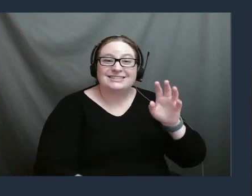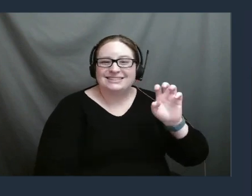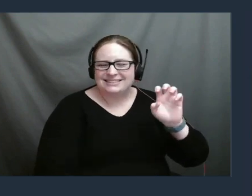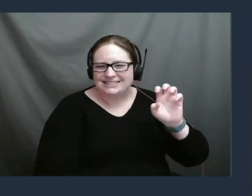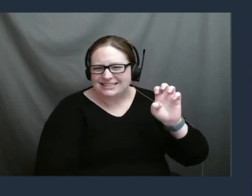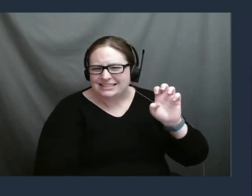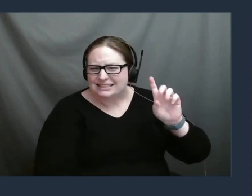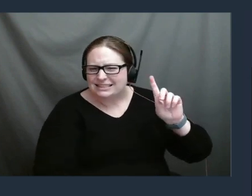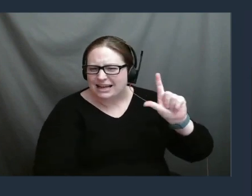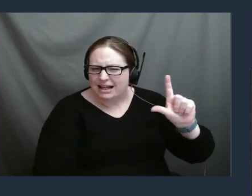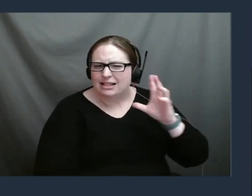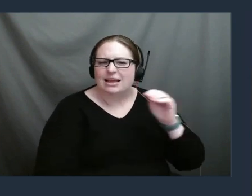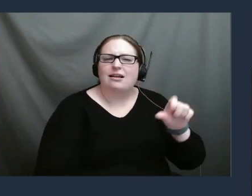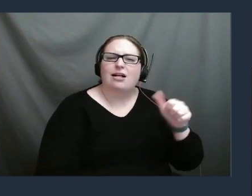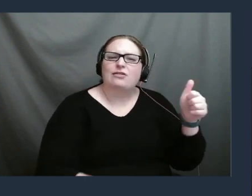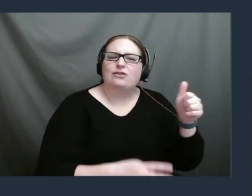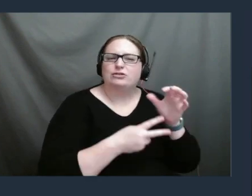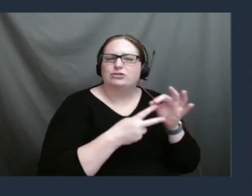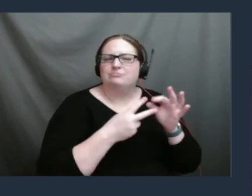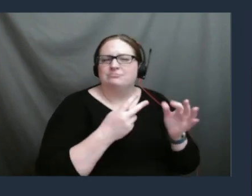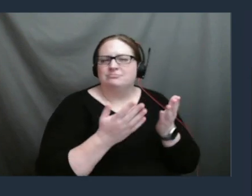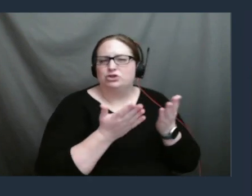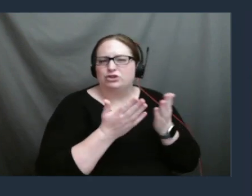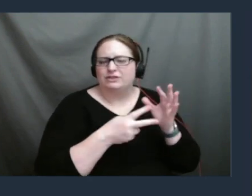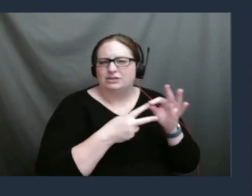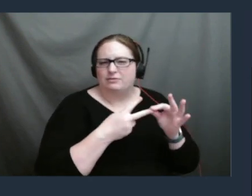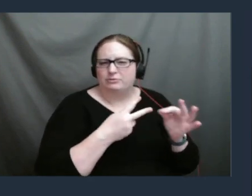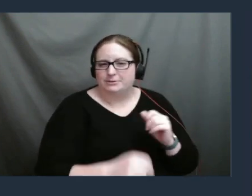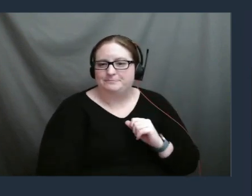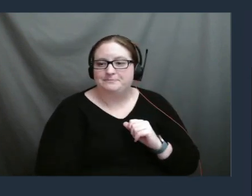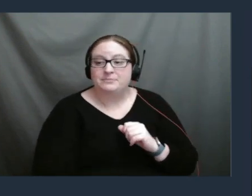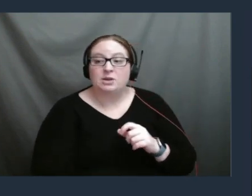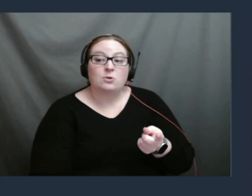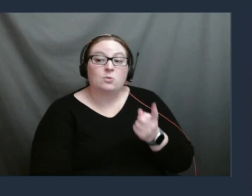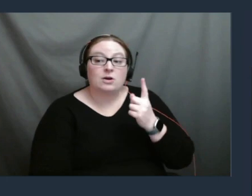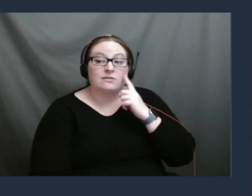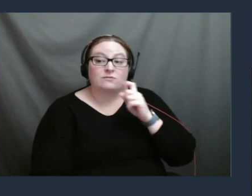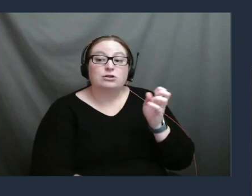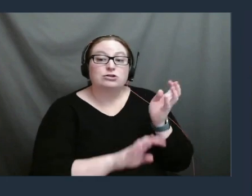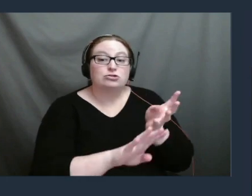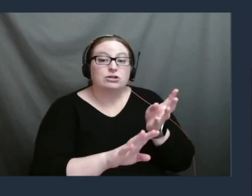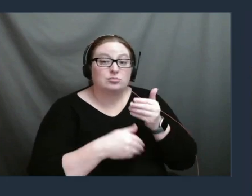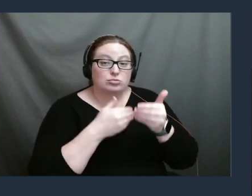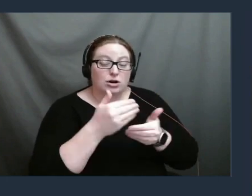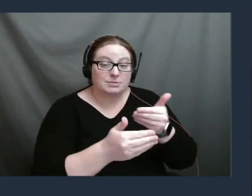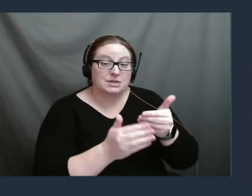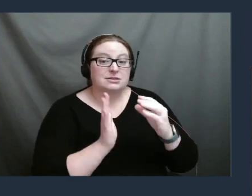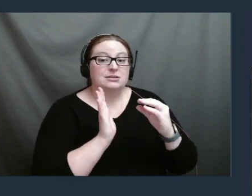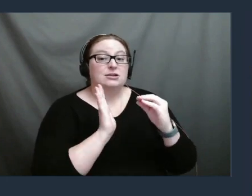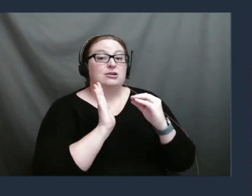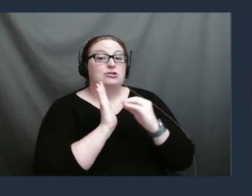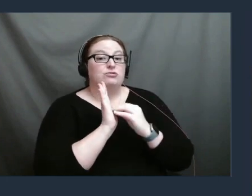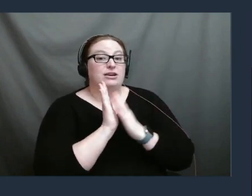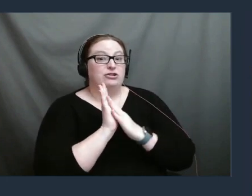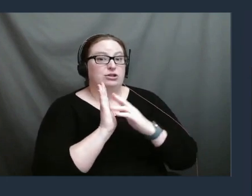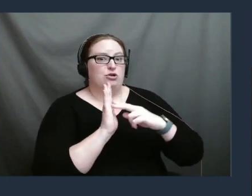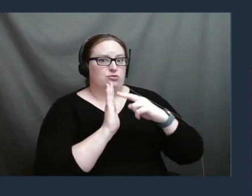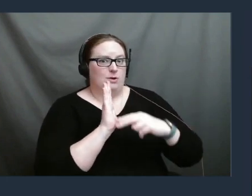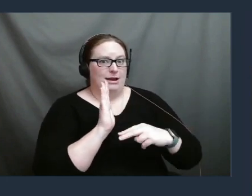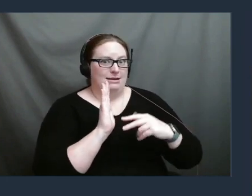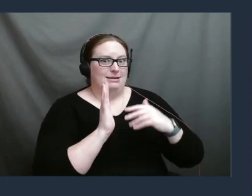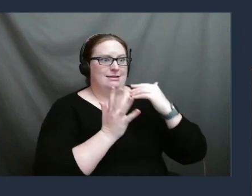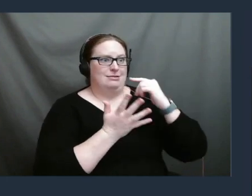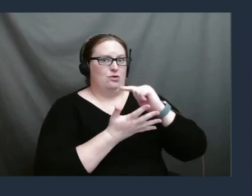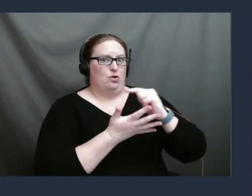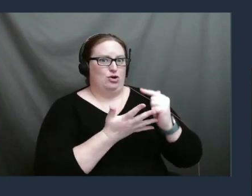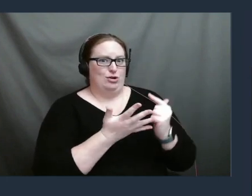offerings. One key takeaway for stream processing is that records are read in the order in which they are produced,